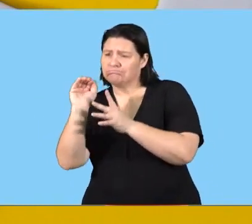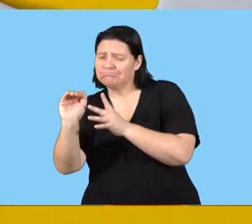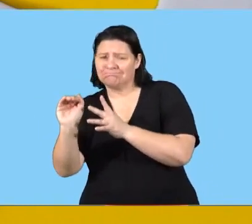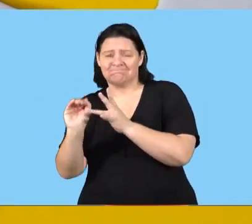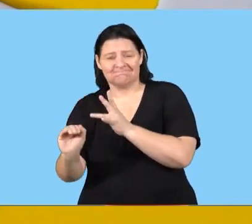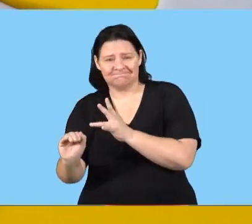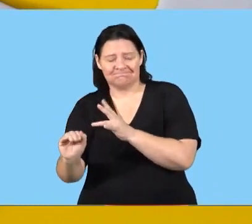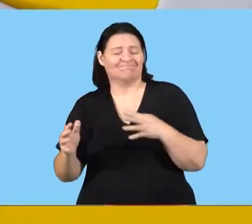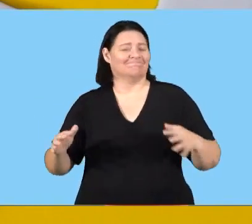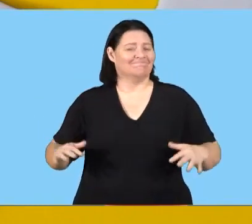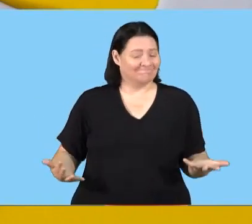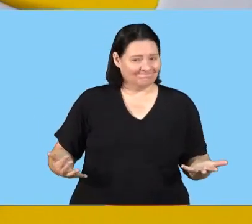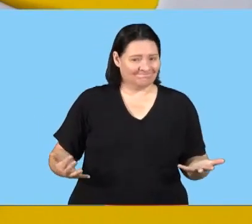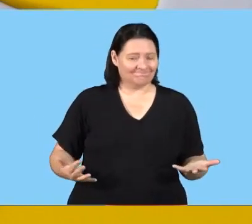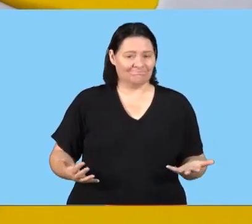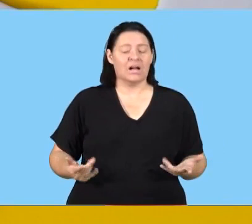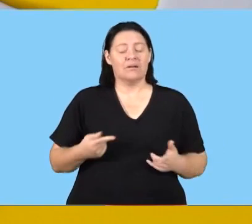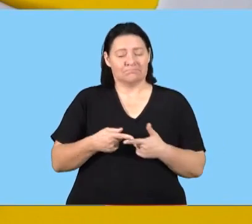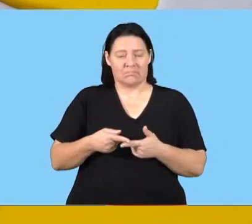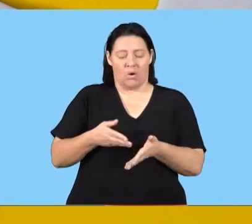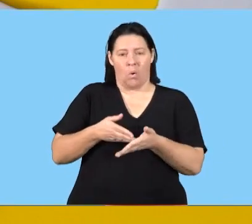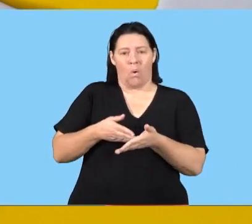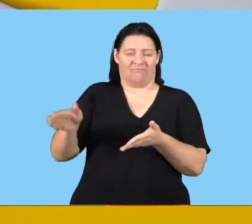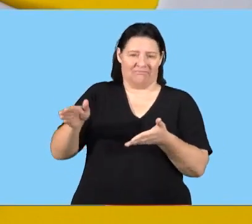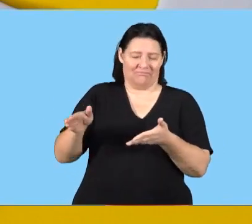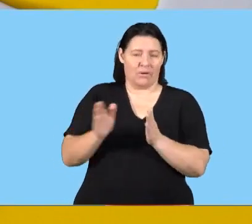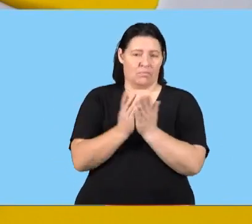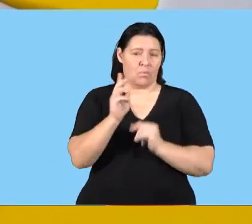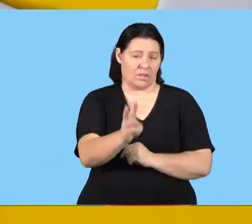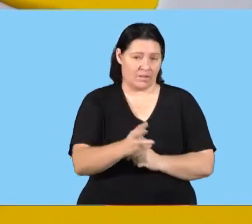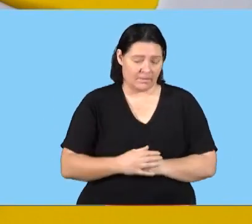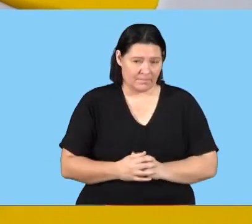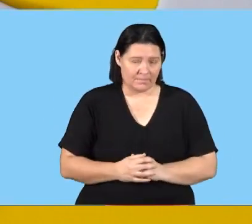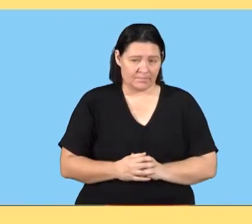amount, the debt will be written off from the books?